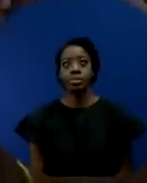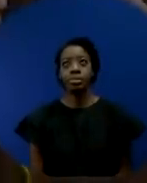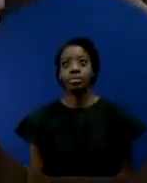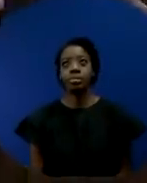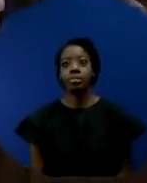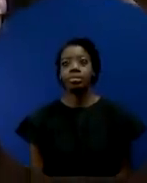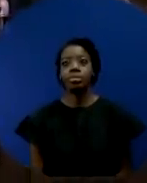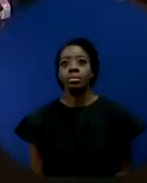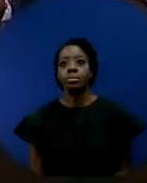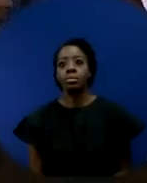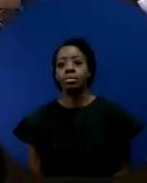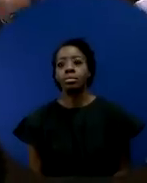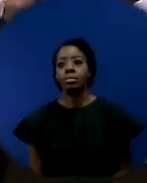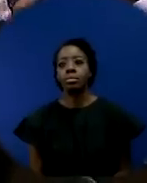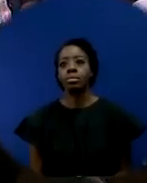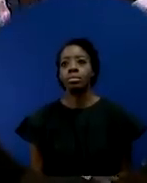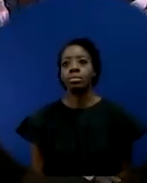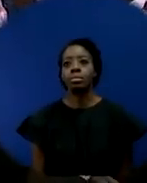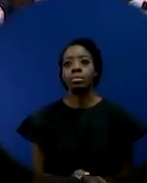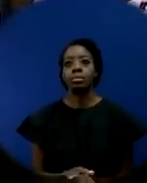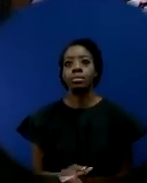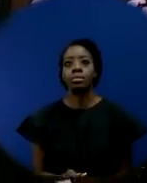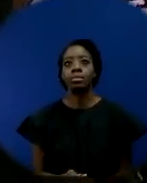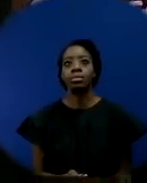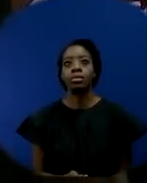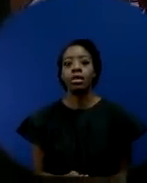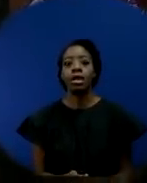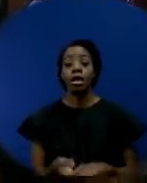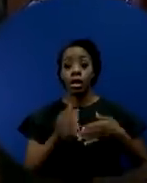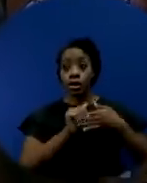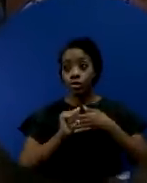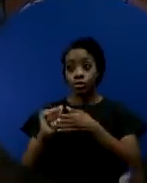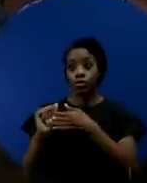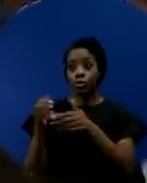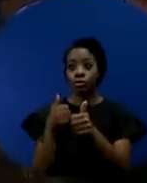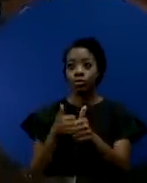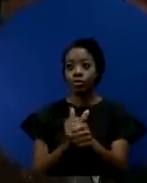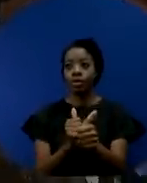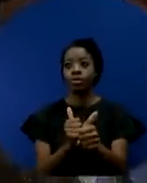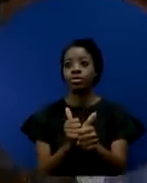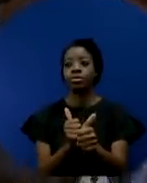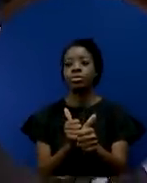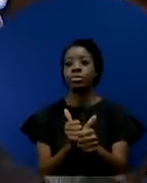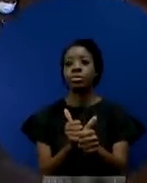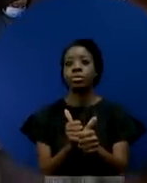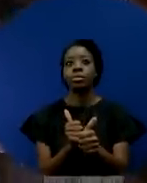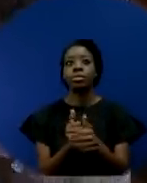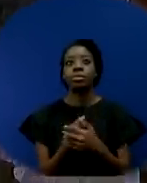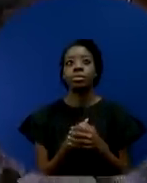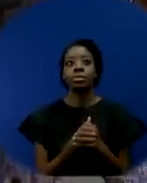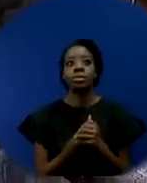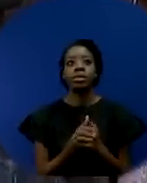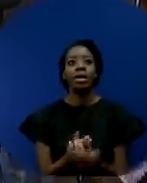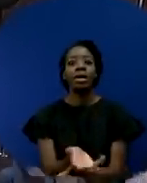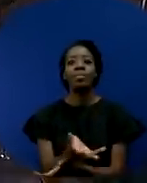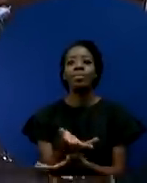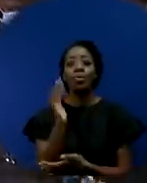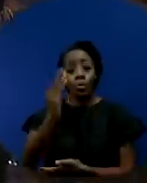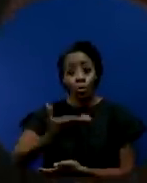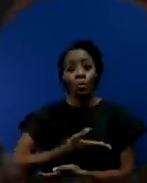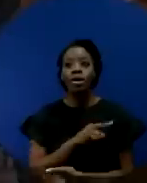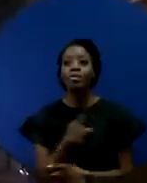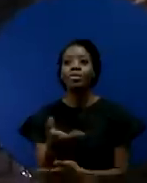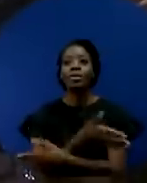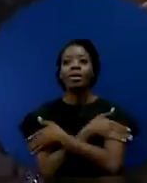please. Deacon Haller, please. Go this way, my friends. Go with our brothers and sisters. And I'm hugging you and welcoming you to Wheeler